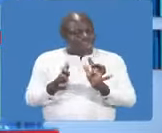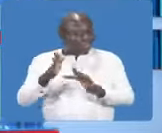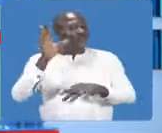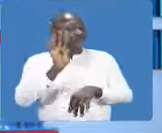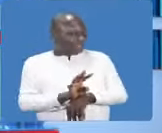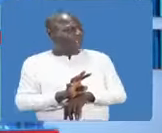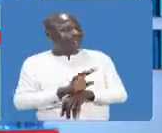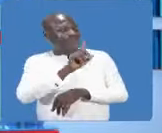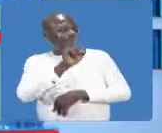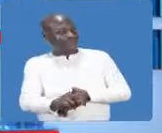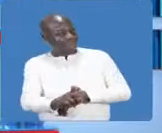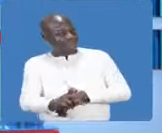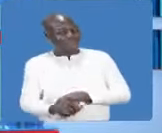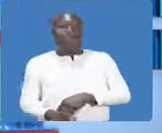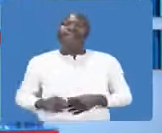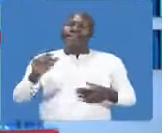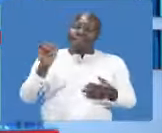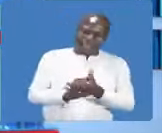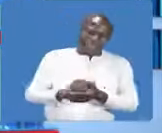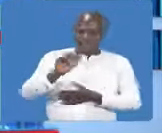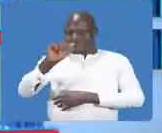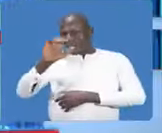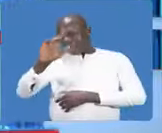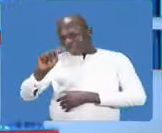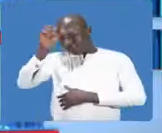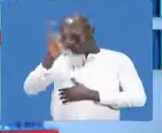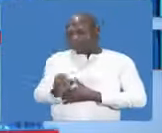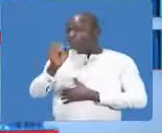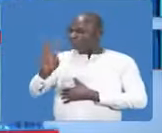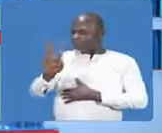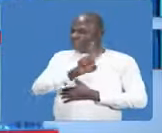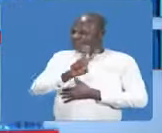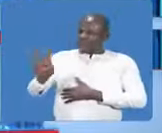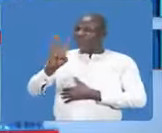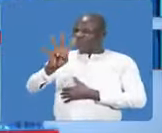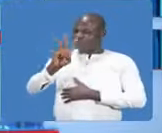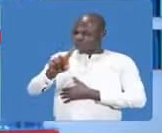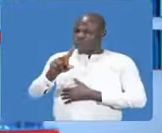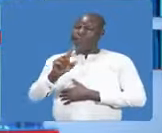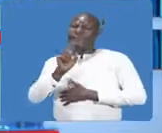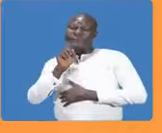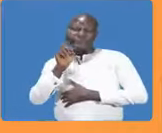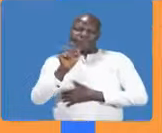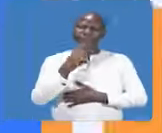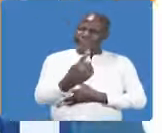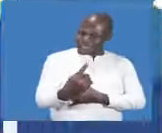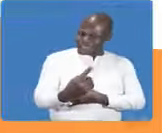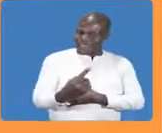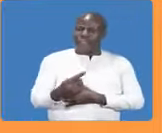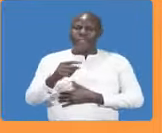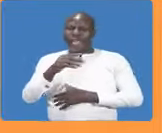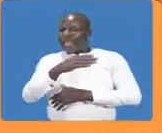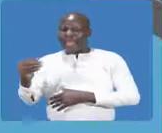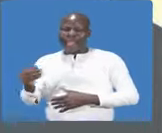dia eno ana acts chapter 2 verse 42 no eka kire yen se